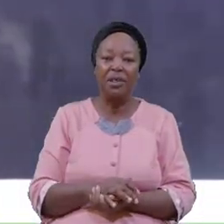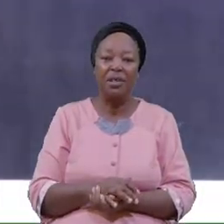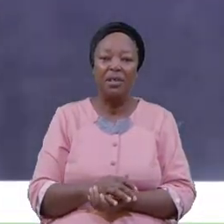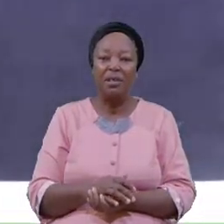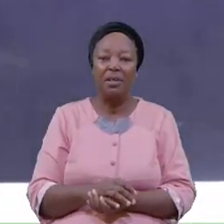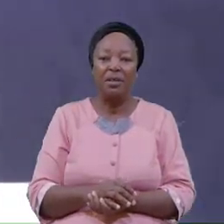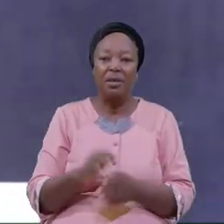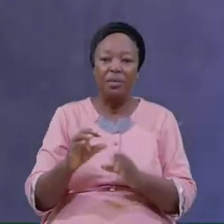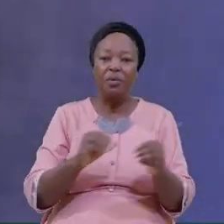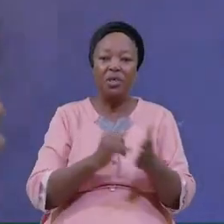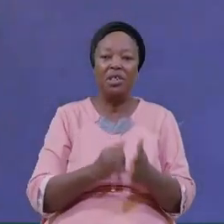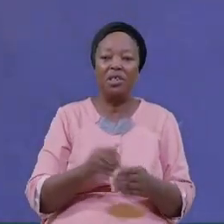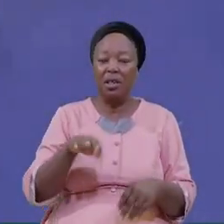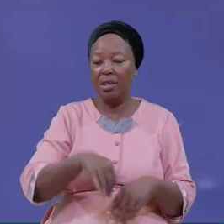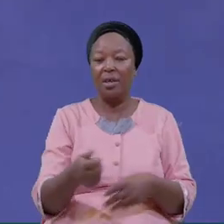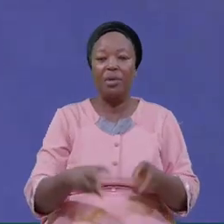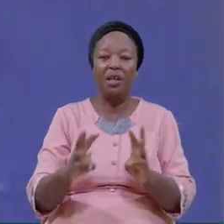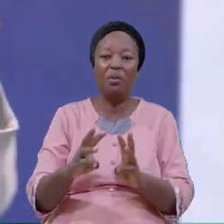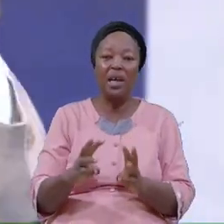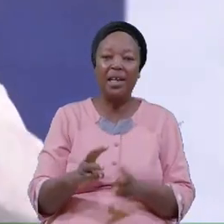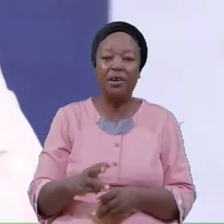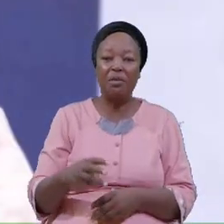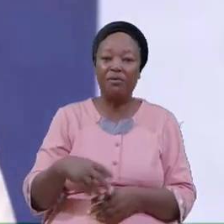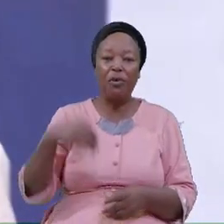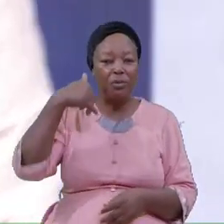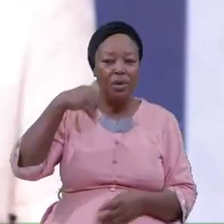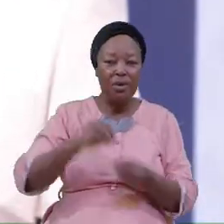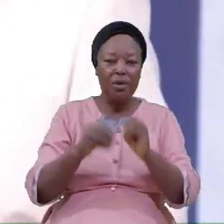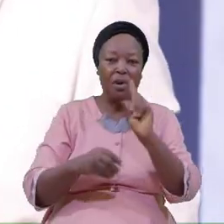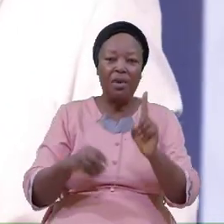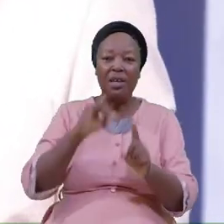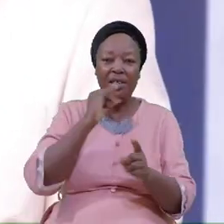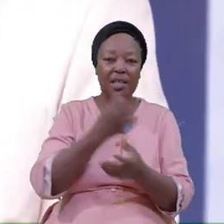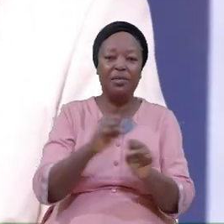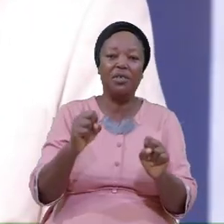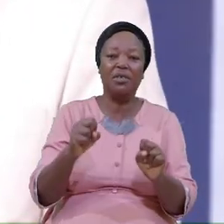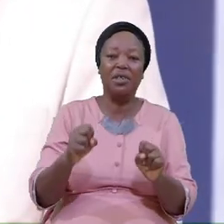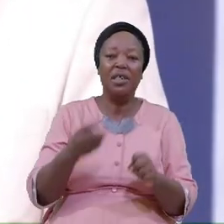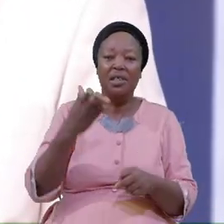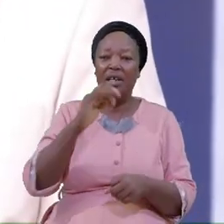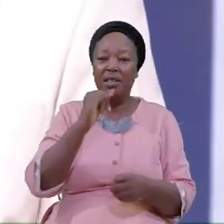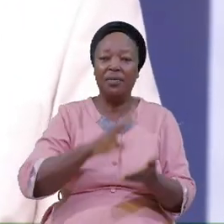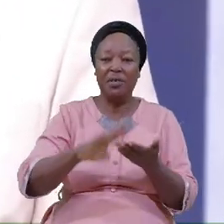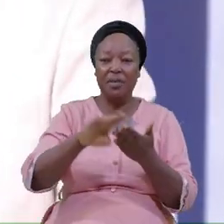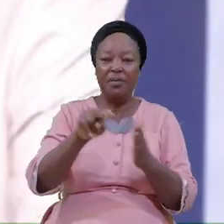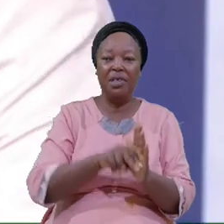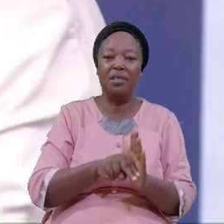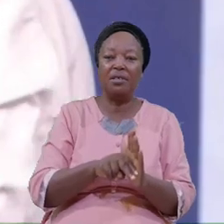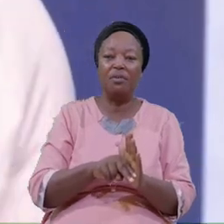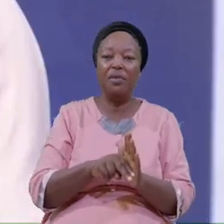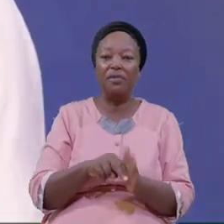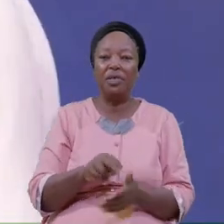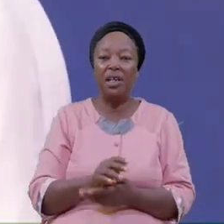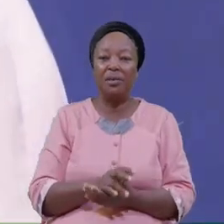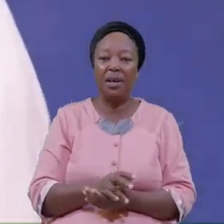puissance. On peut dire ça autrement. Number one, in salvation, there is forgiveness. Premièrement, dans le salut, il y a le pardon. We